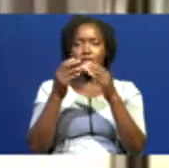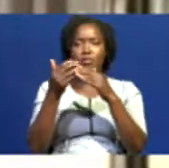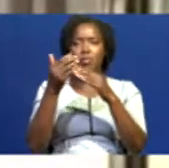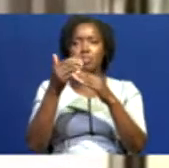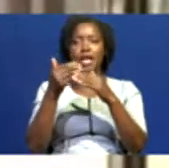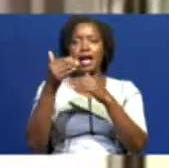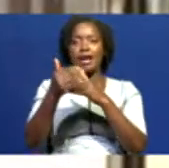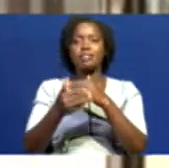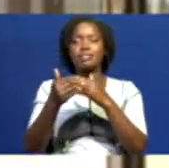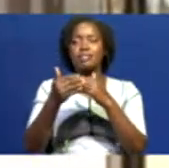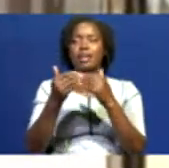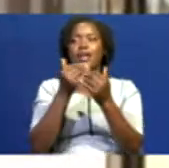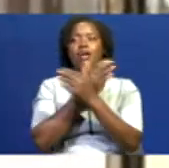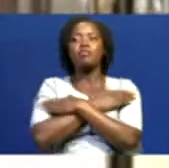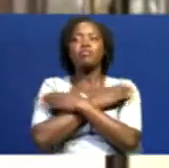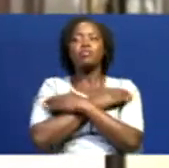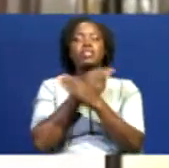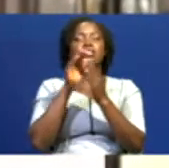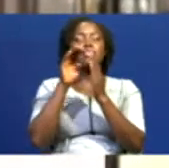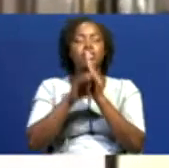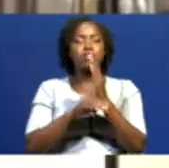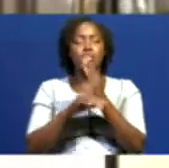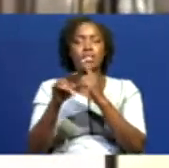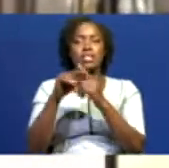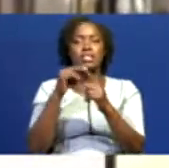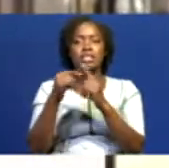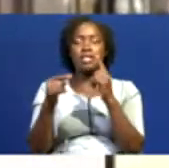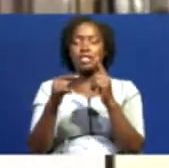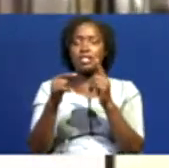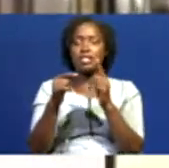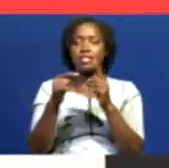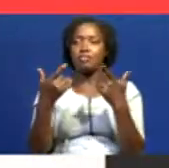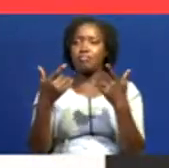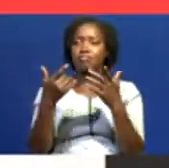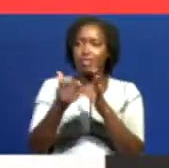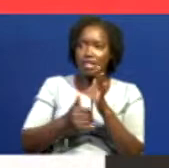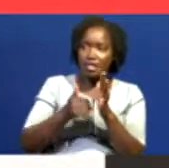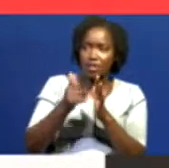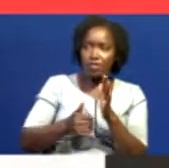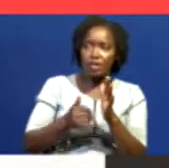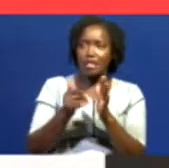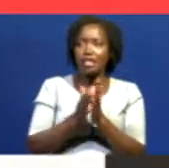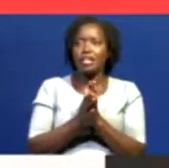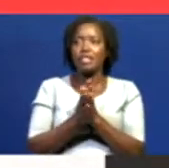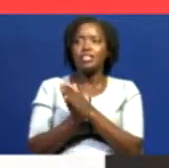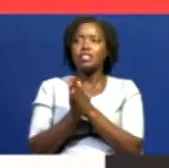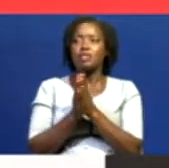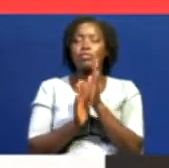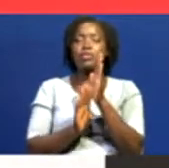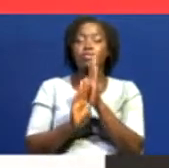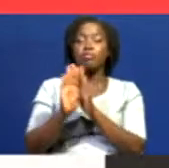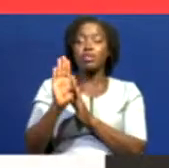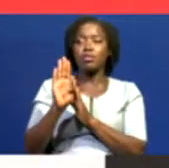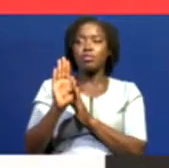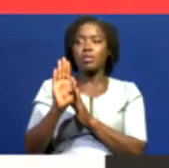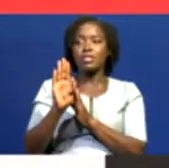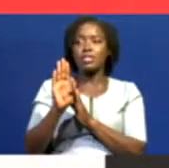Friendship, Global Trade Center and the Standard Gauge Railway. This story, it was about development in terms